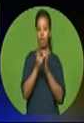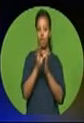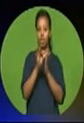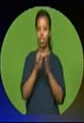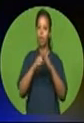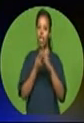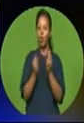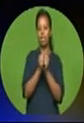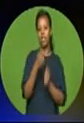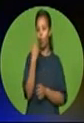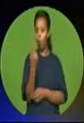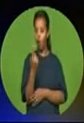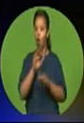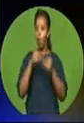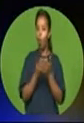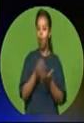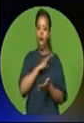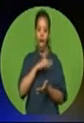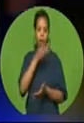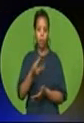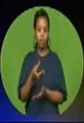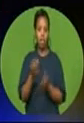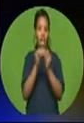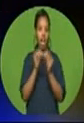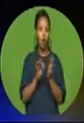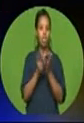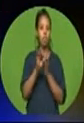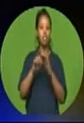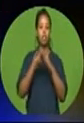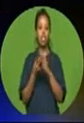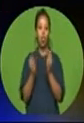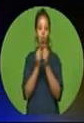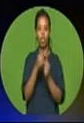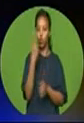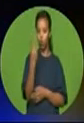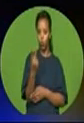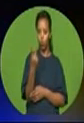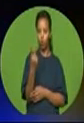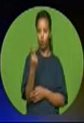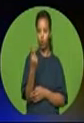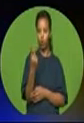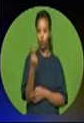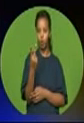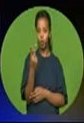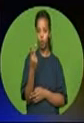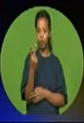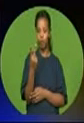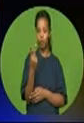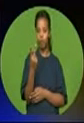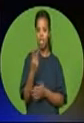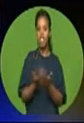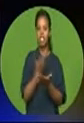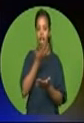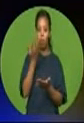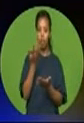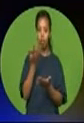1. All liability account numbers begin with 2. The